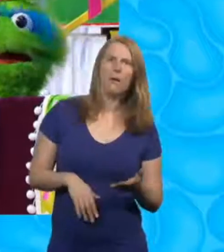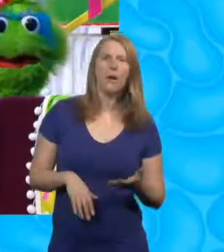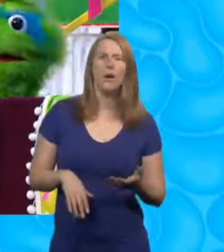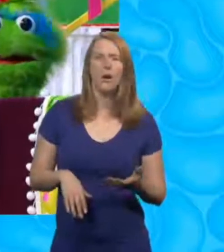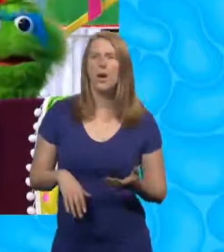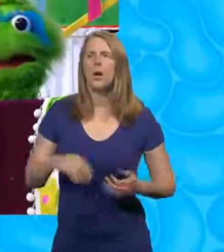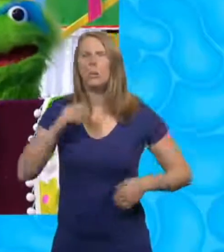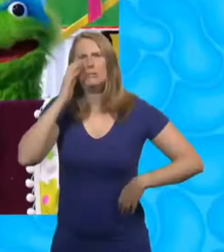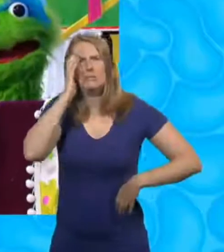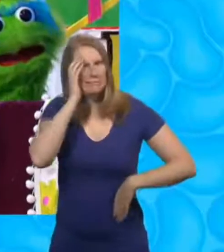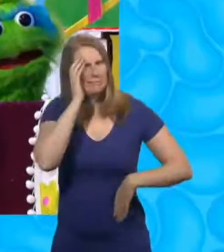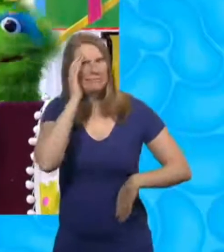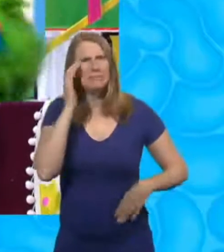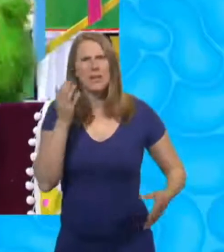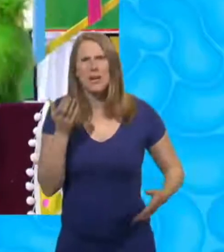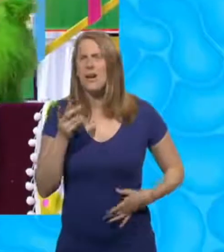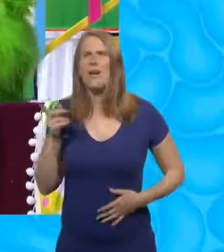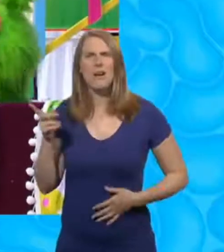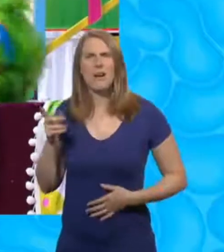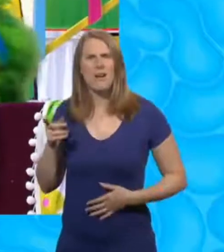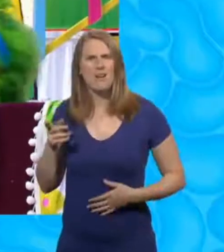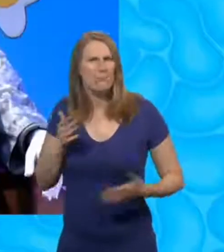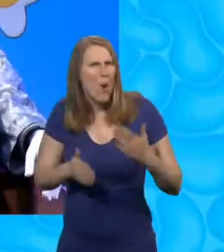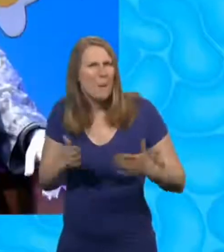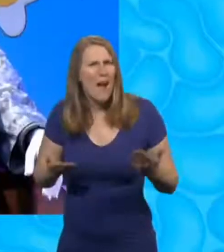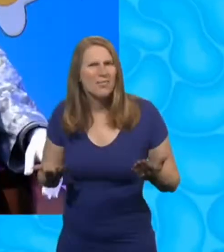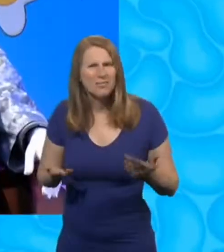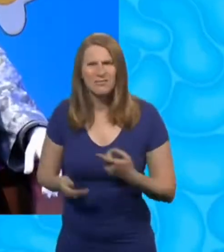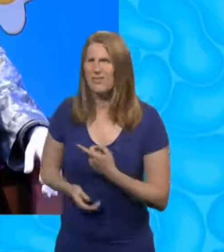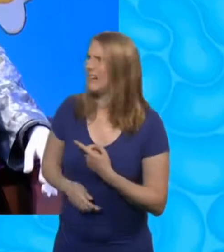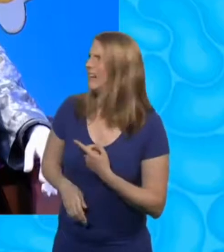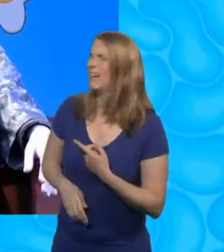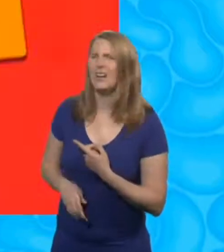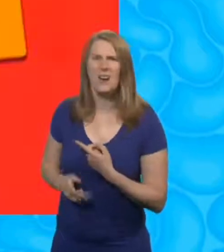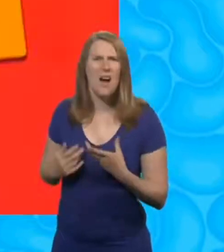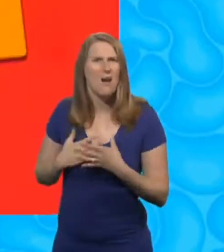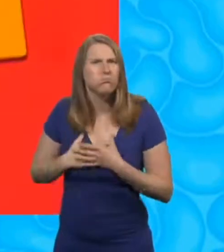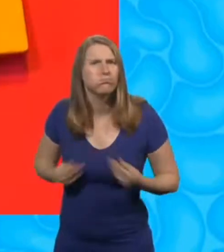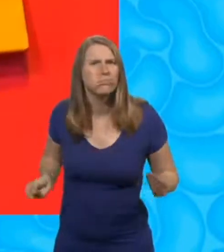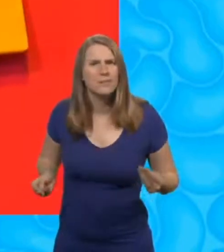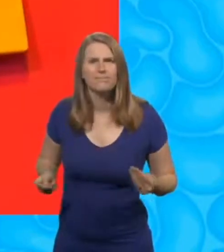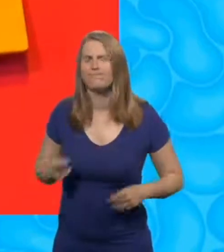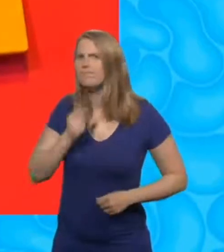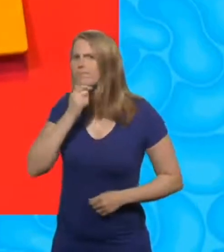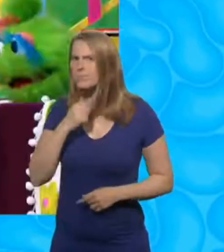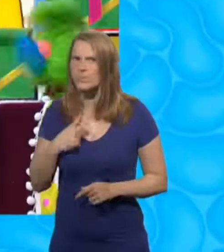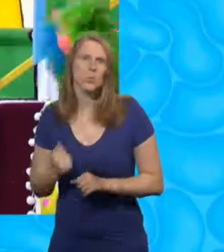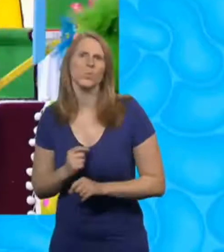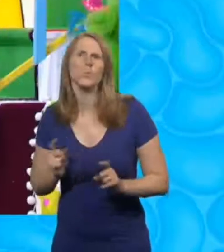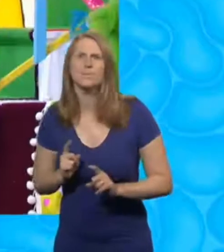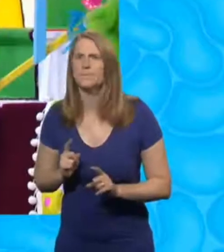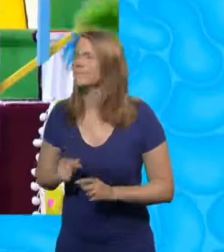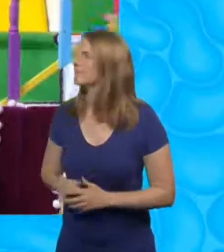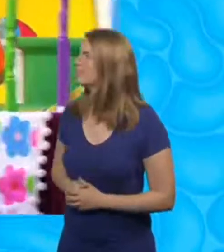Oh, no. Little monster. Look at Robert, everyone. He's exhausted. I mean, what are we going to do? Oh, hang on a